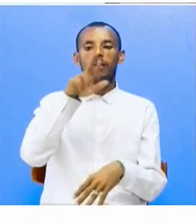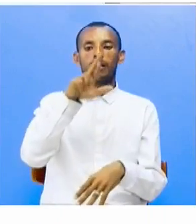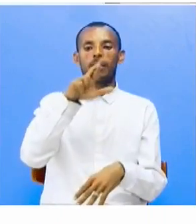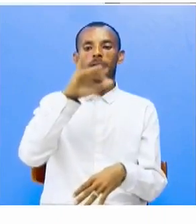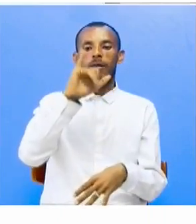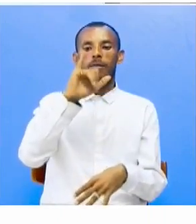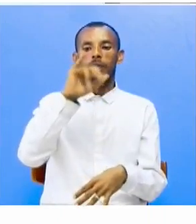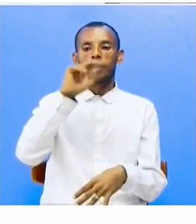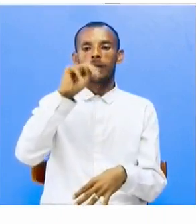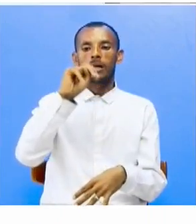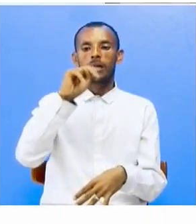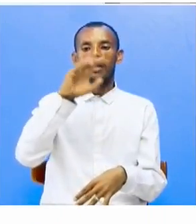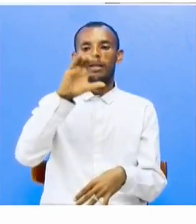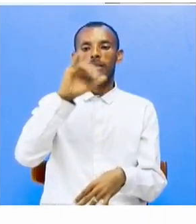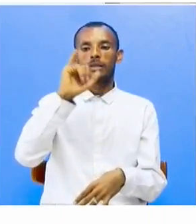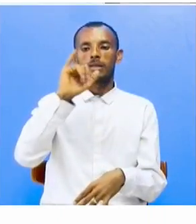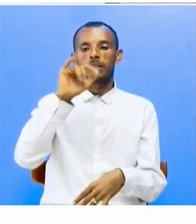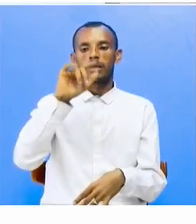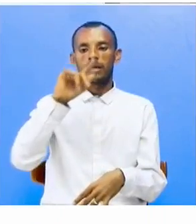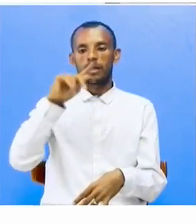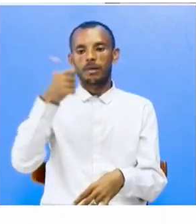Principal,